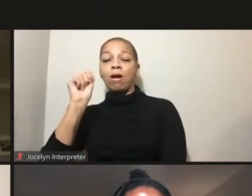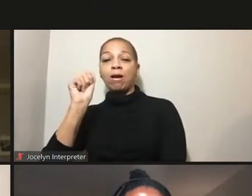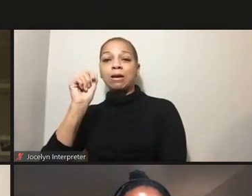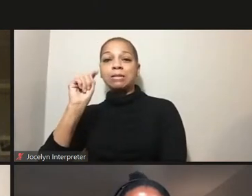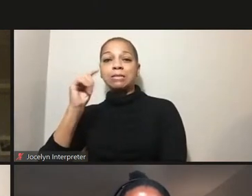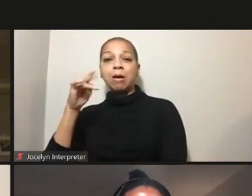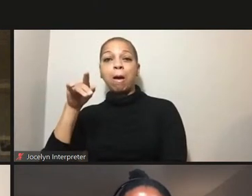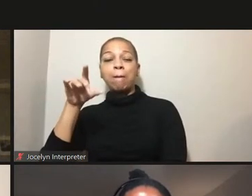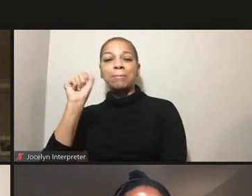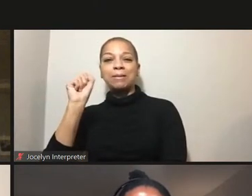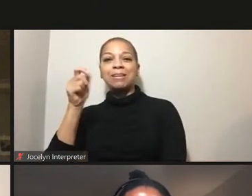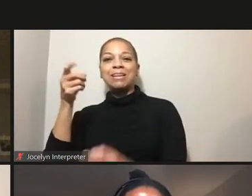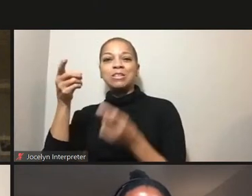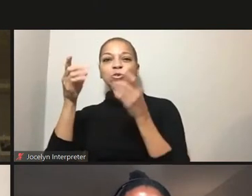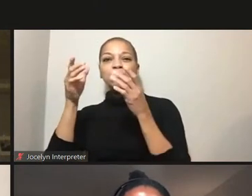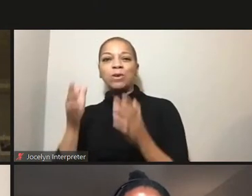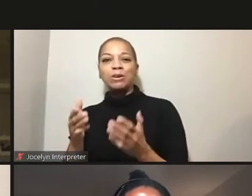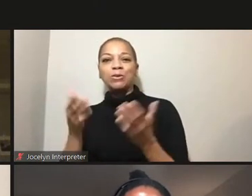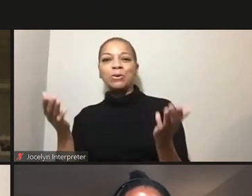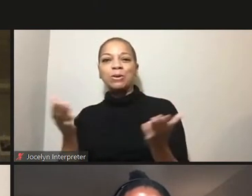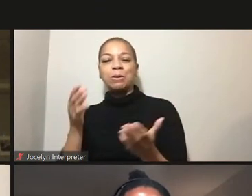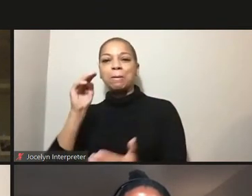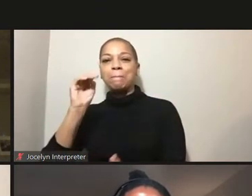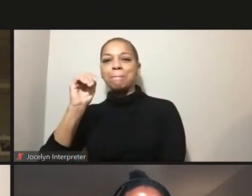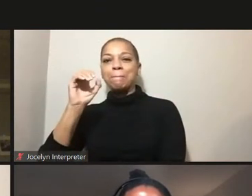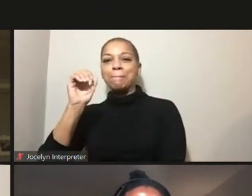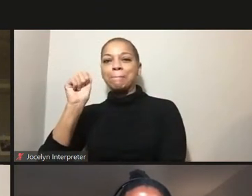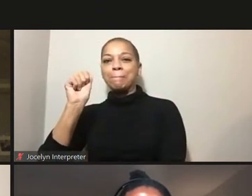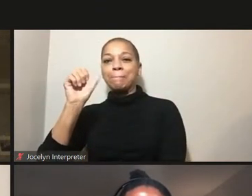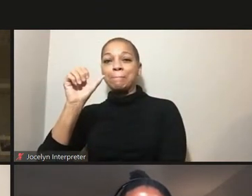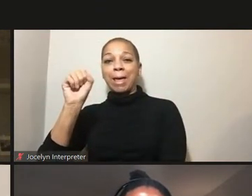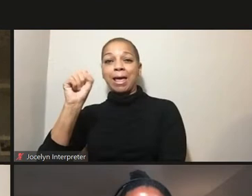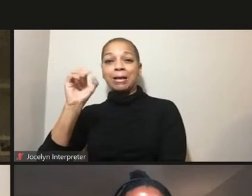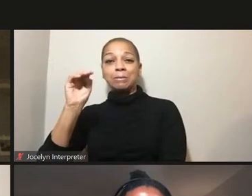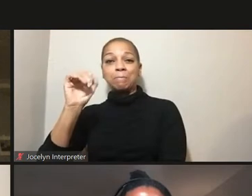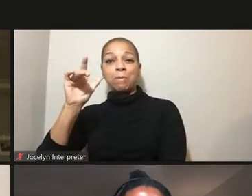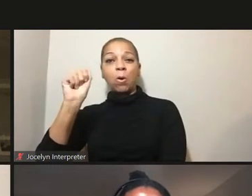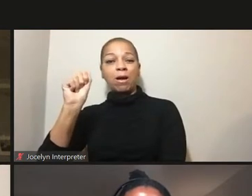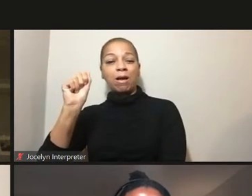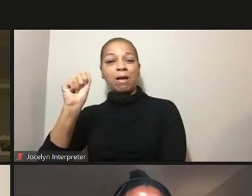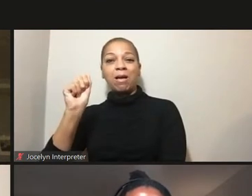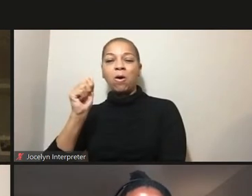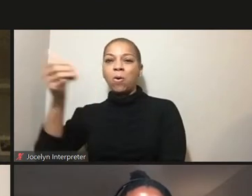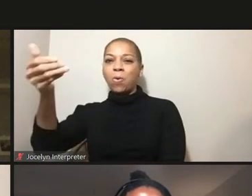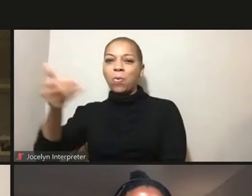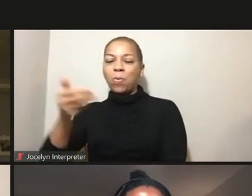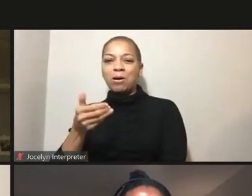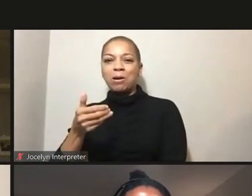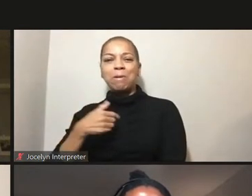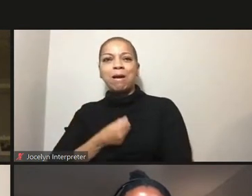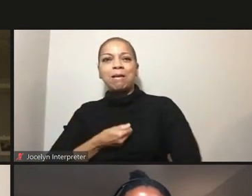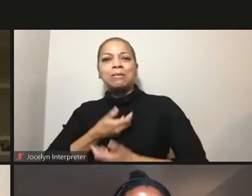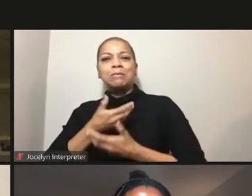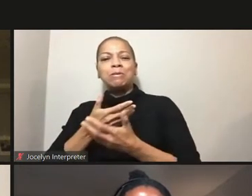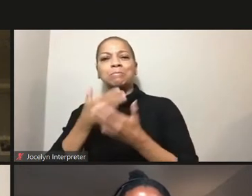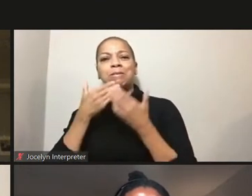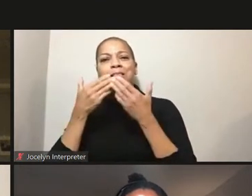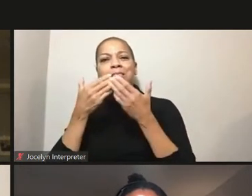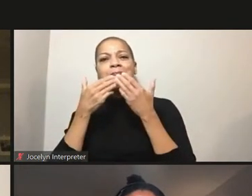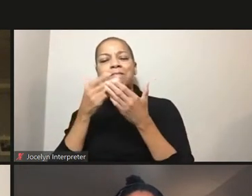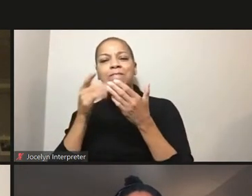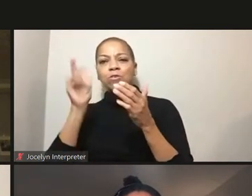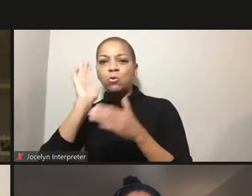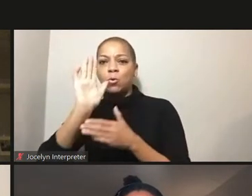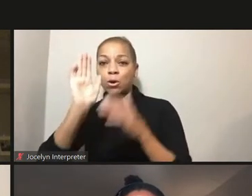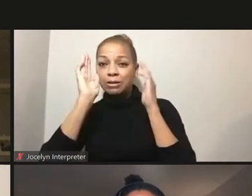MASS MoCA. And I'd like to welcome you and express my gratitude for your attention to these very important